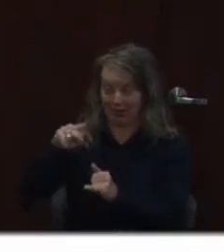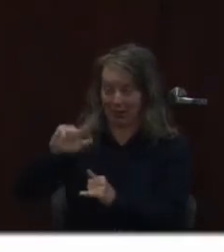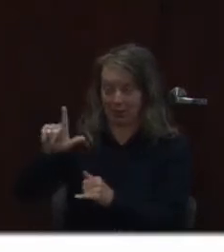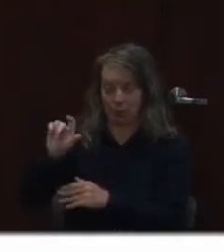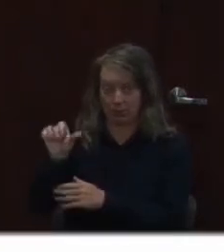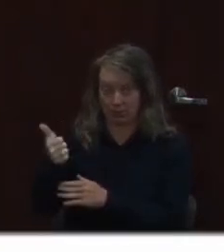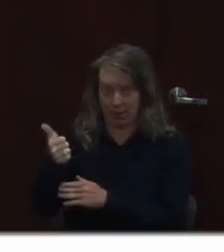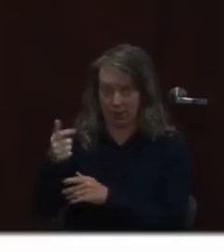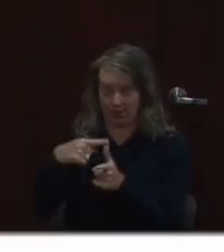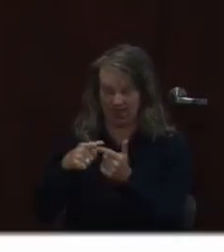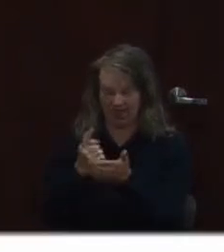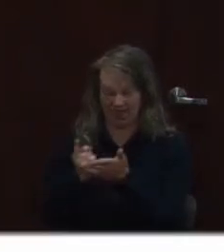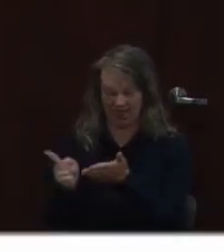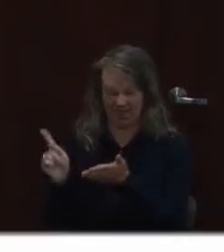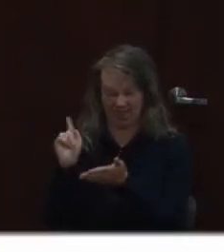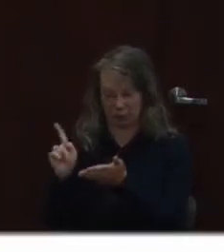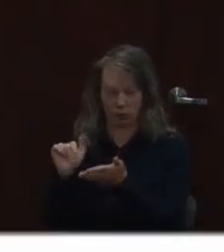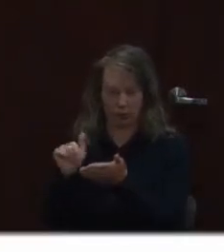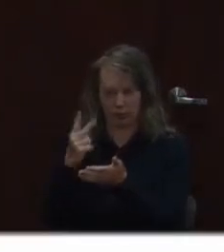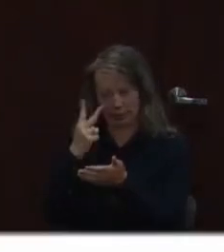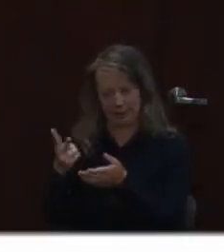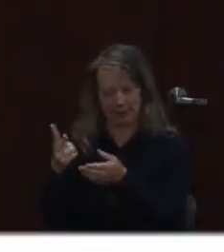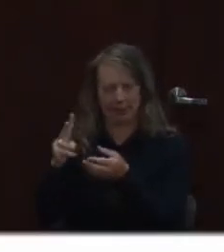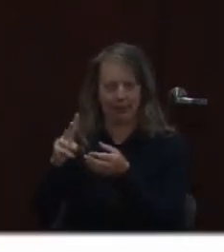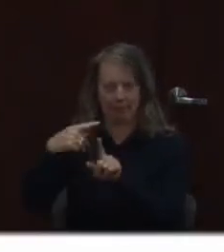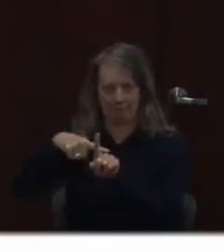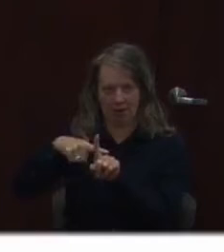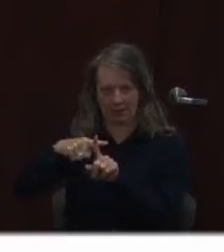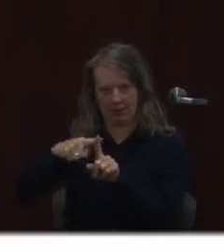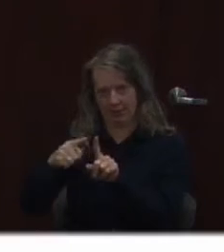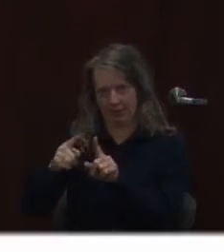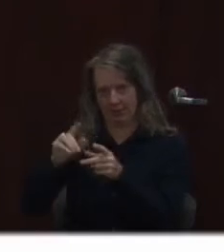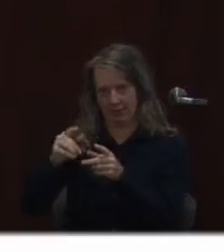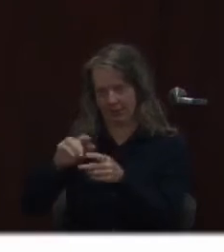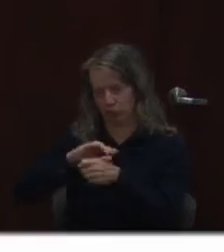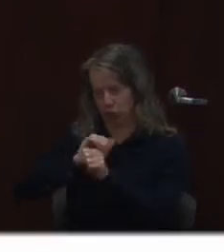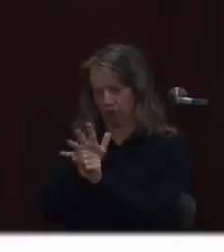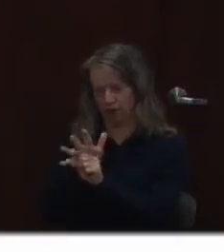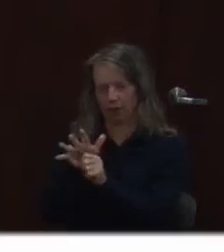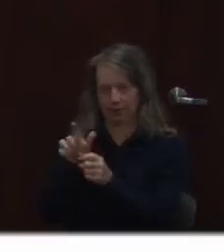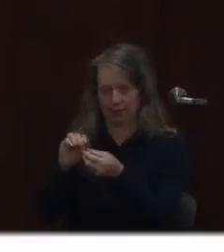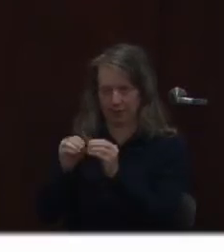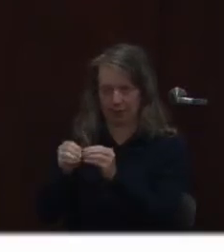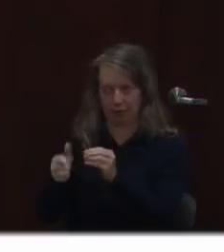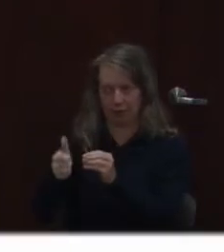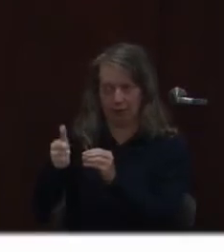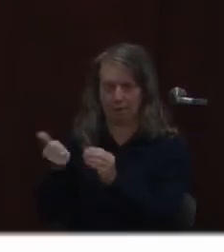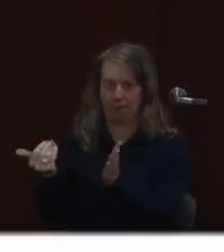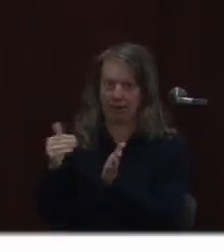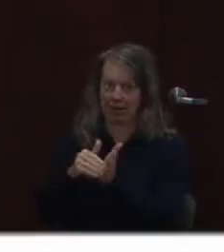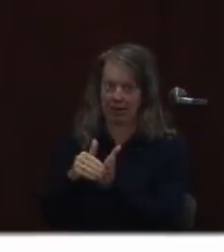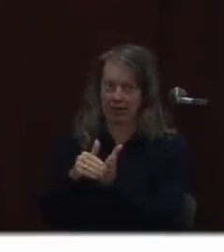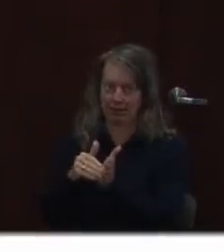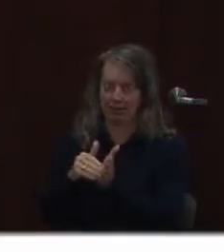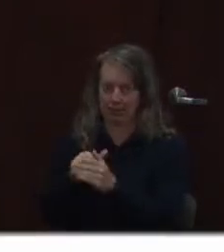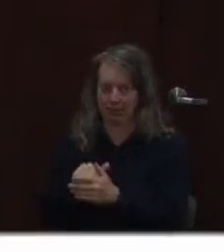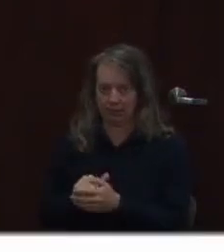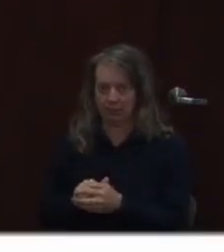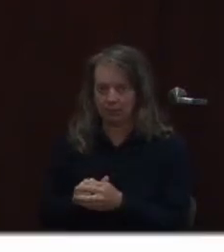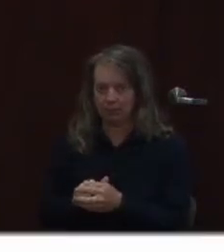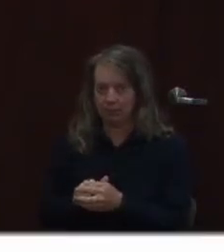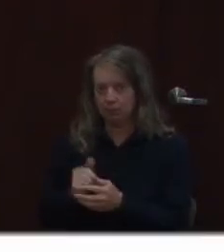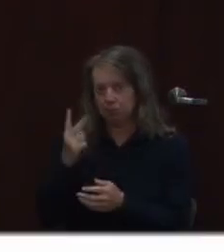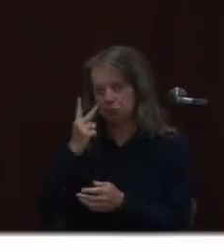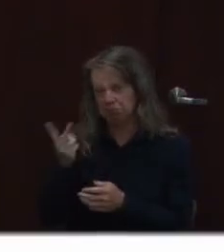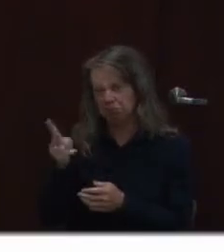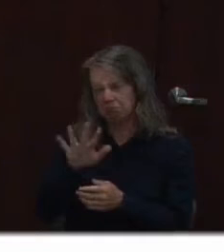followed by a slight uptick in those new cases just last week, at the end of last week, where we were seeing closer to